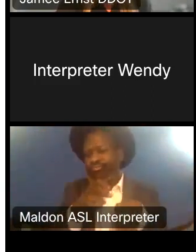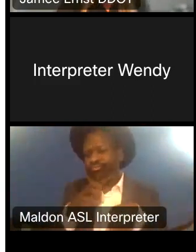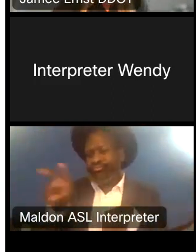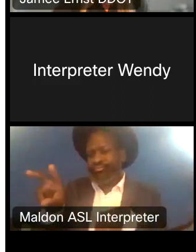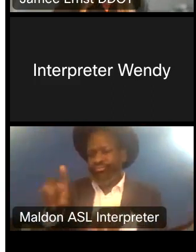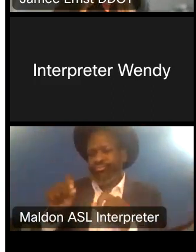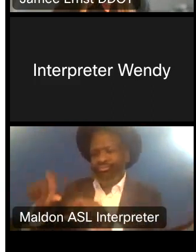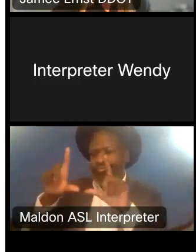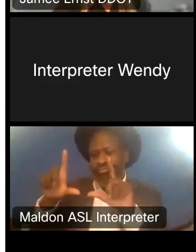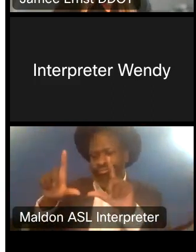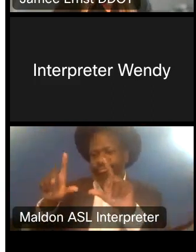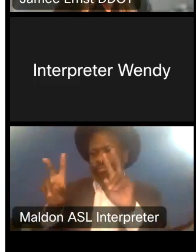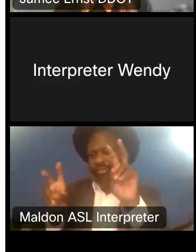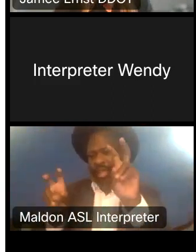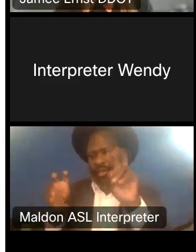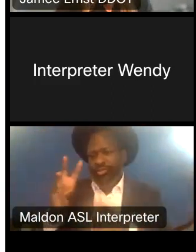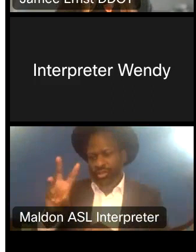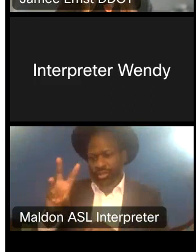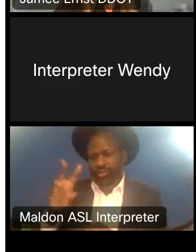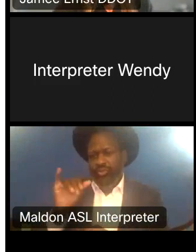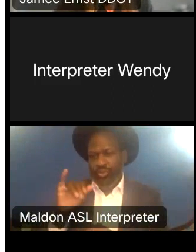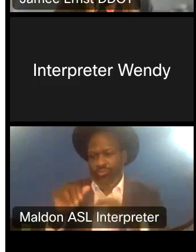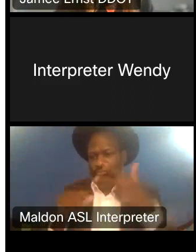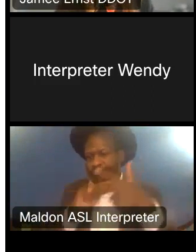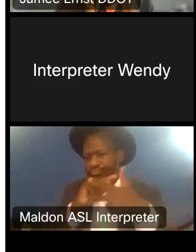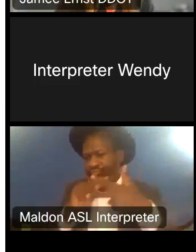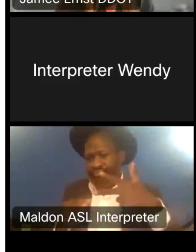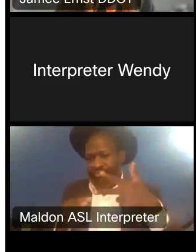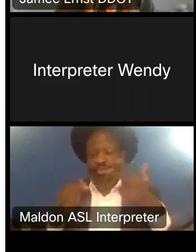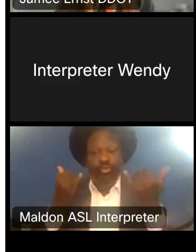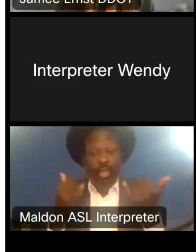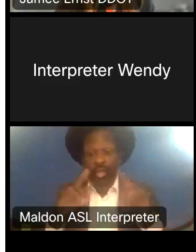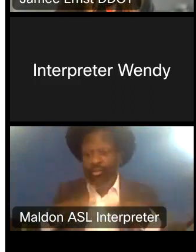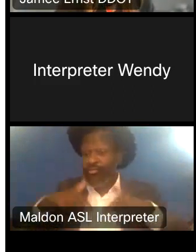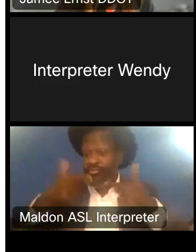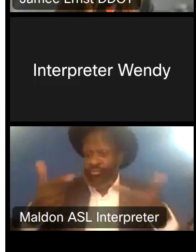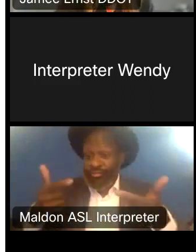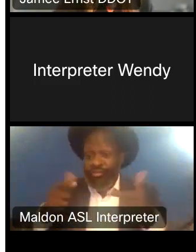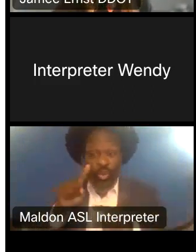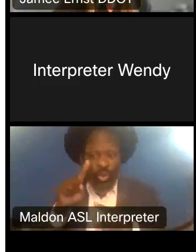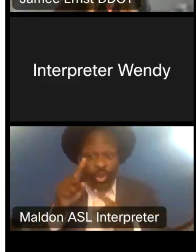So we'll now take questions and comments from you. Peyton?